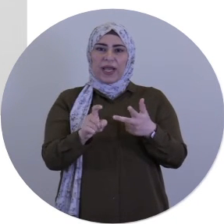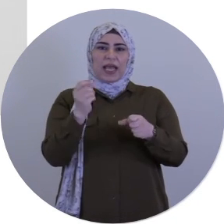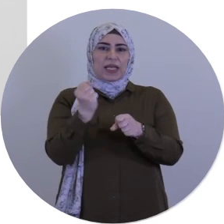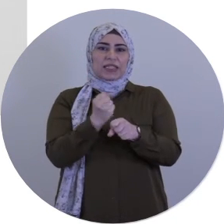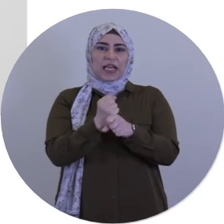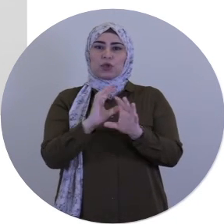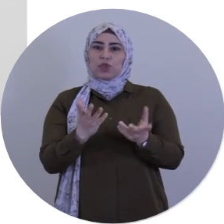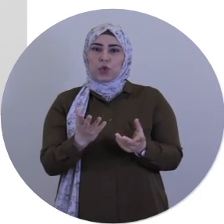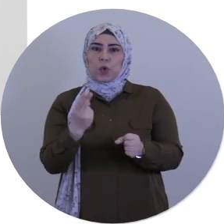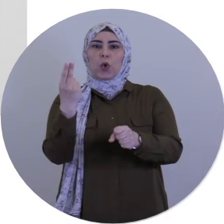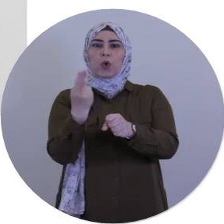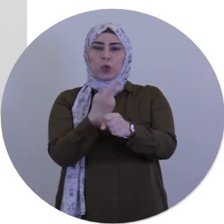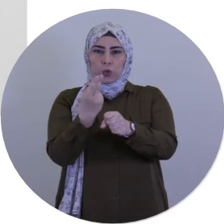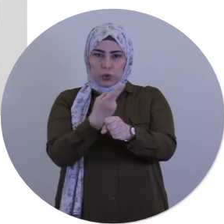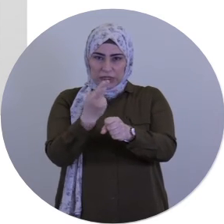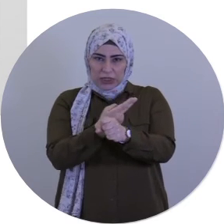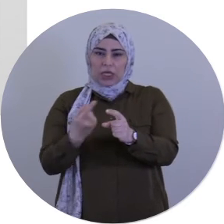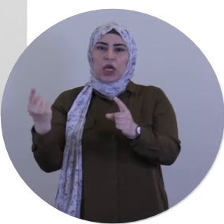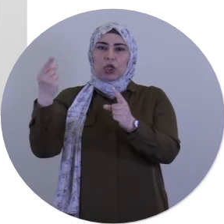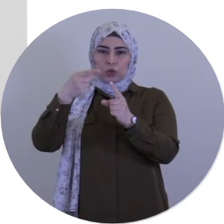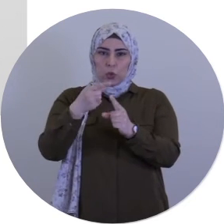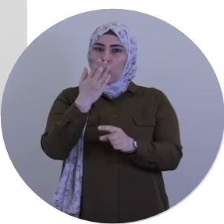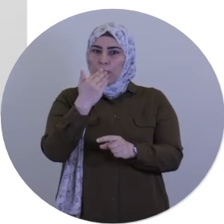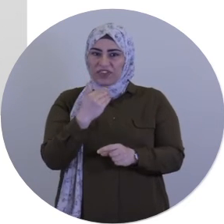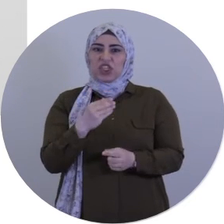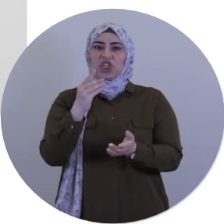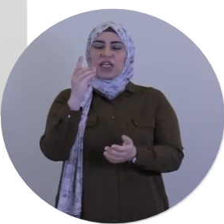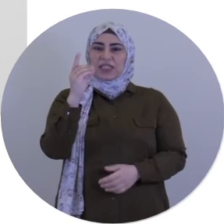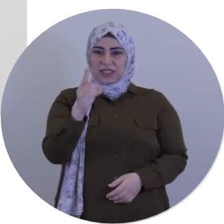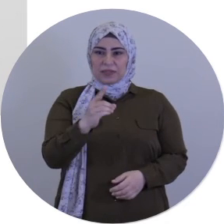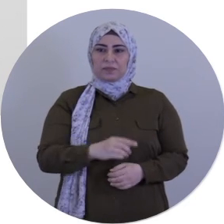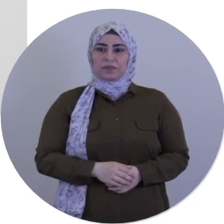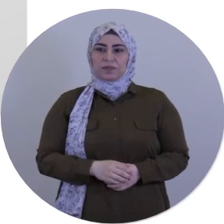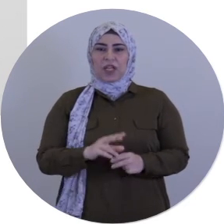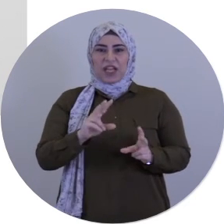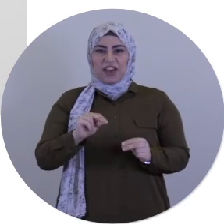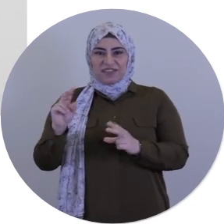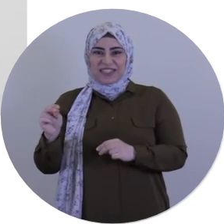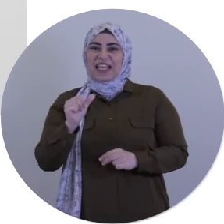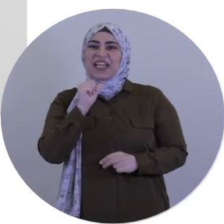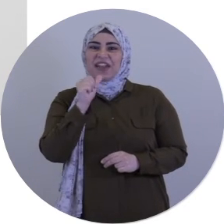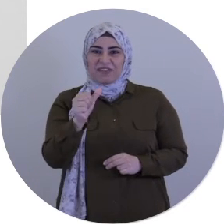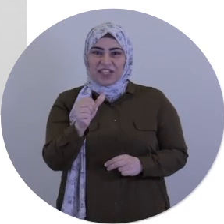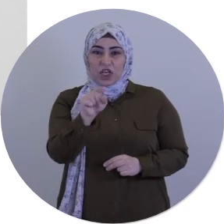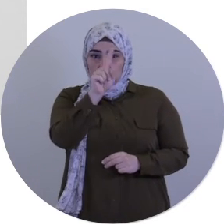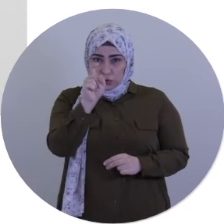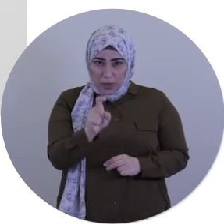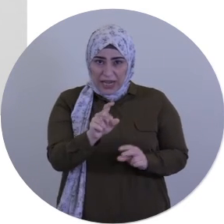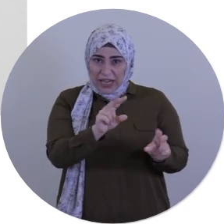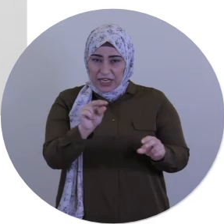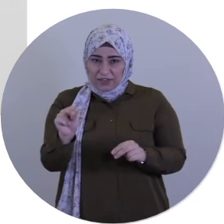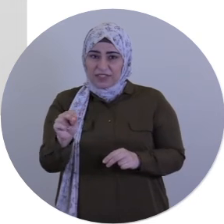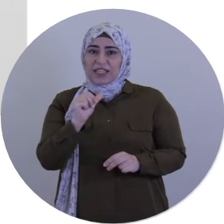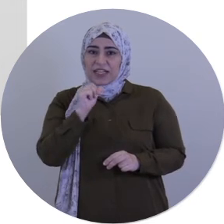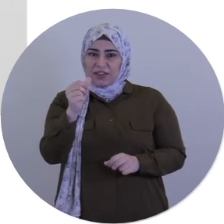I'm asking you a question, I will also use it without the de. Did you used to go to school when you were younger with your family